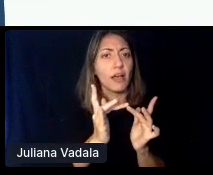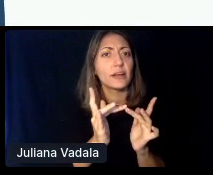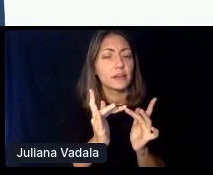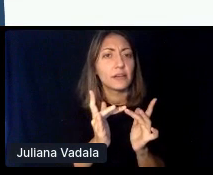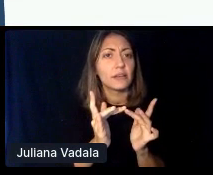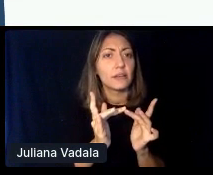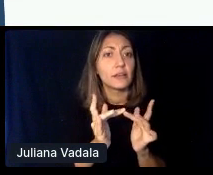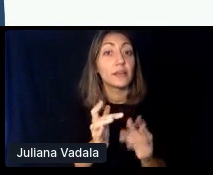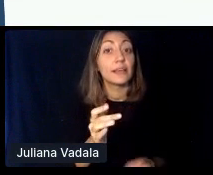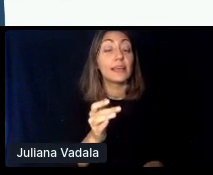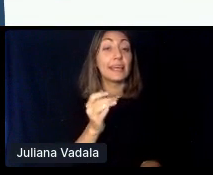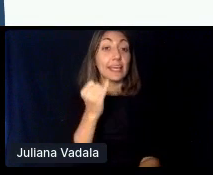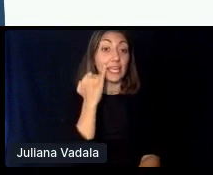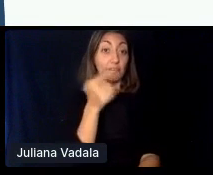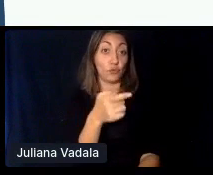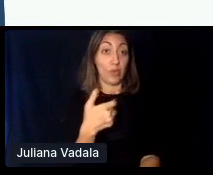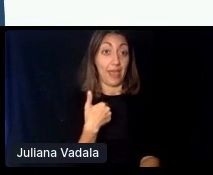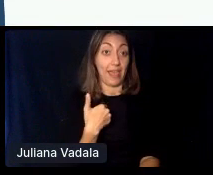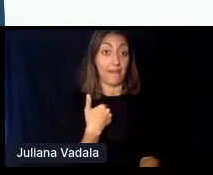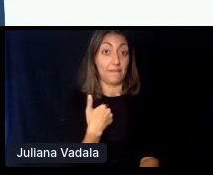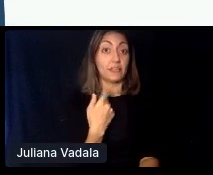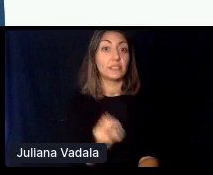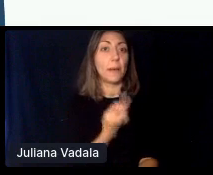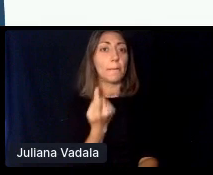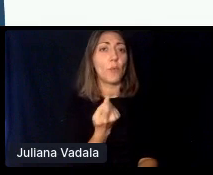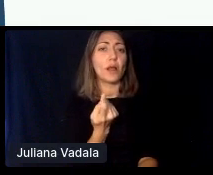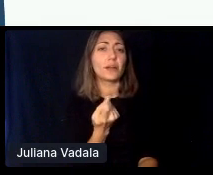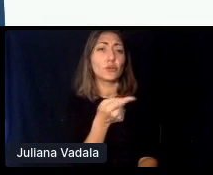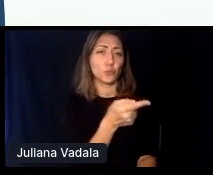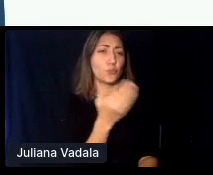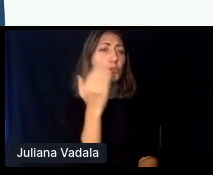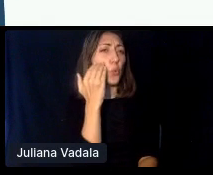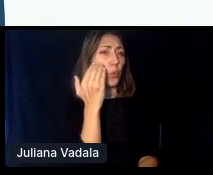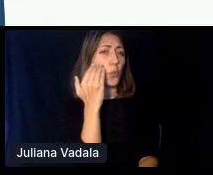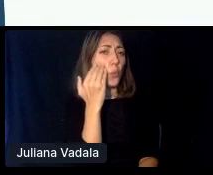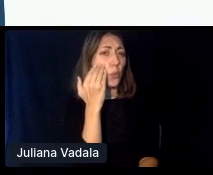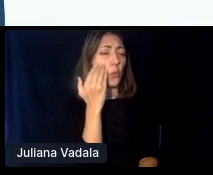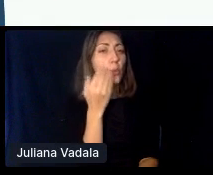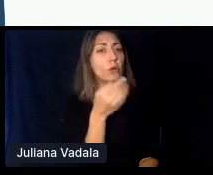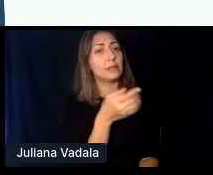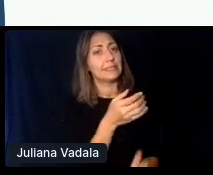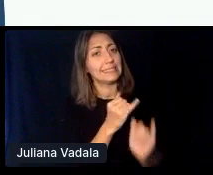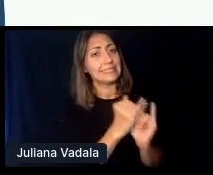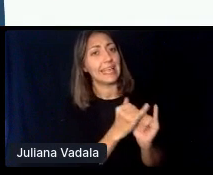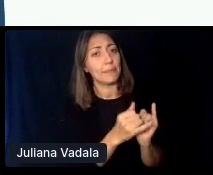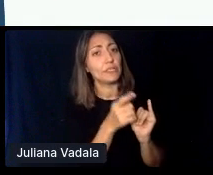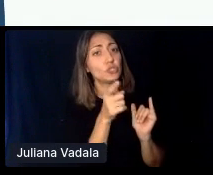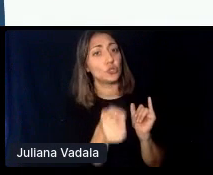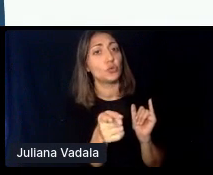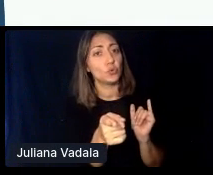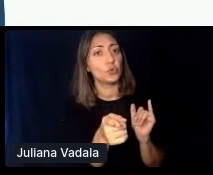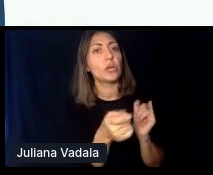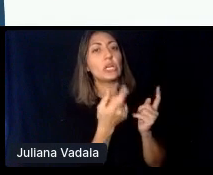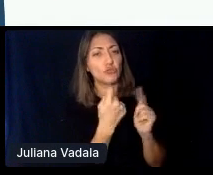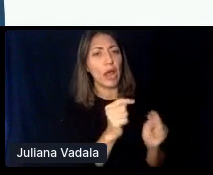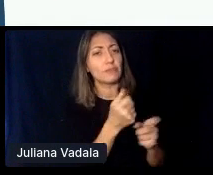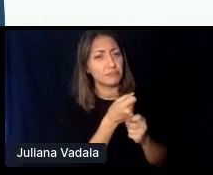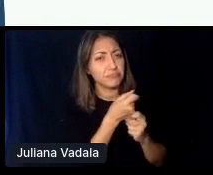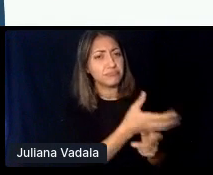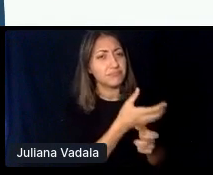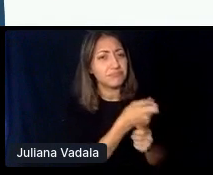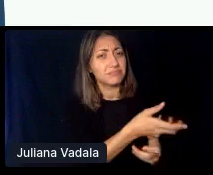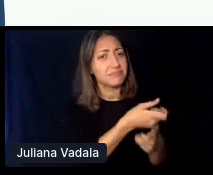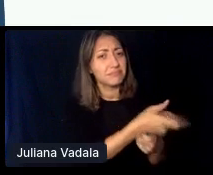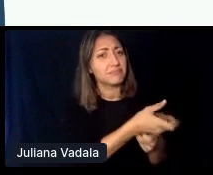uncertain before going into a space where your ignorance might cause harm to marginalized folks. You need to